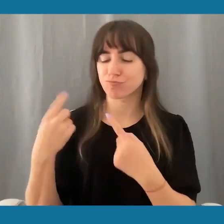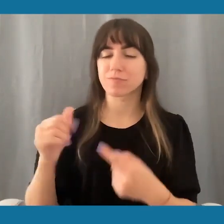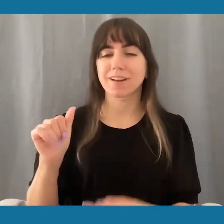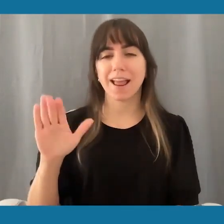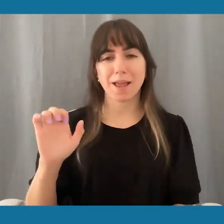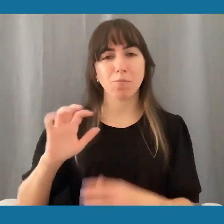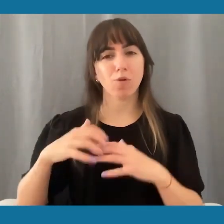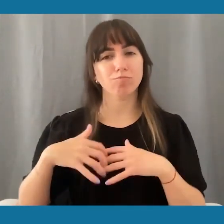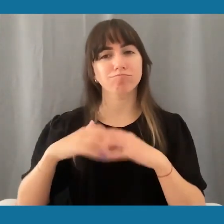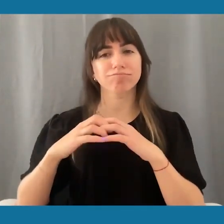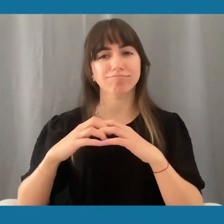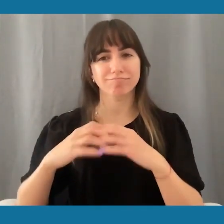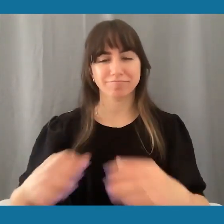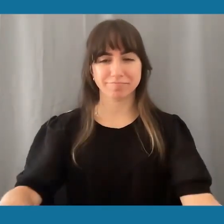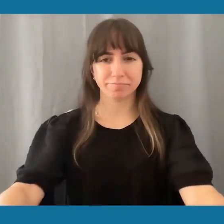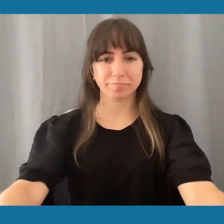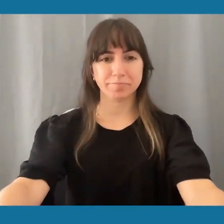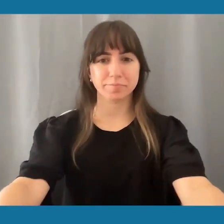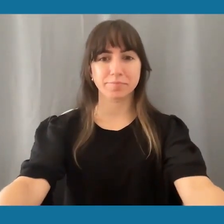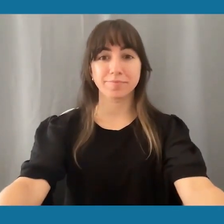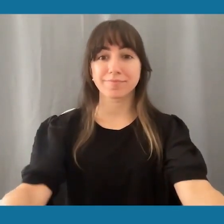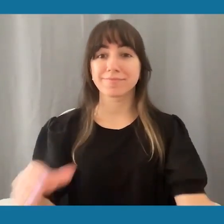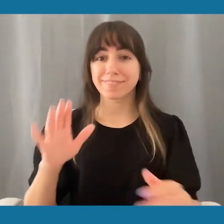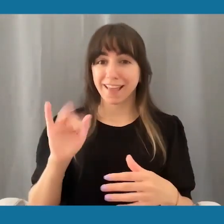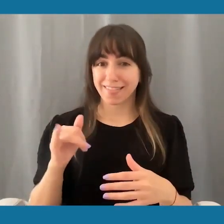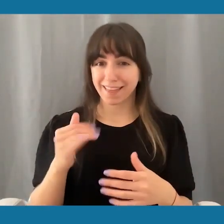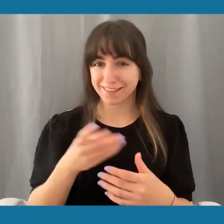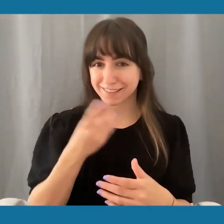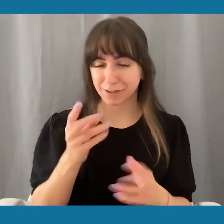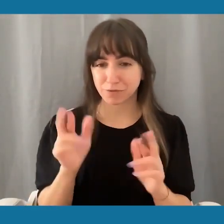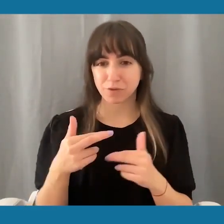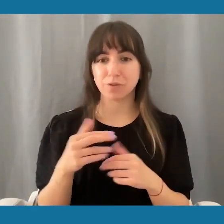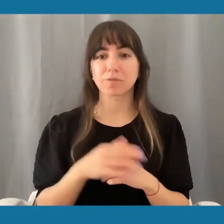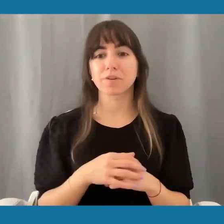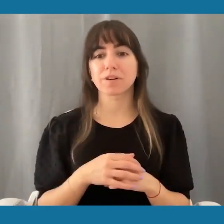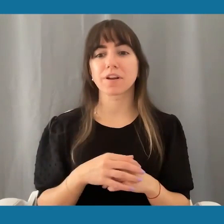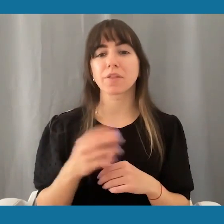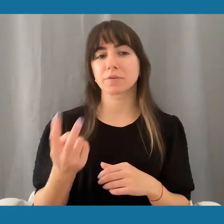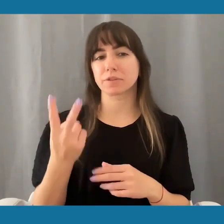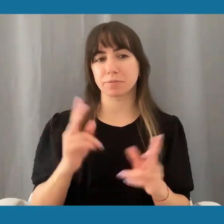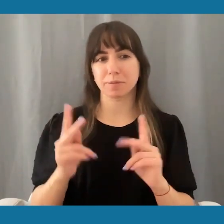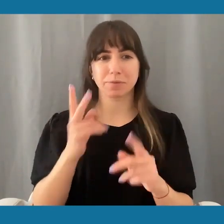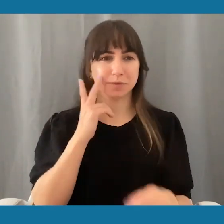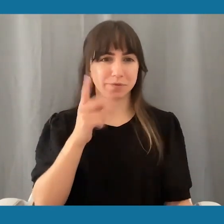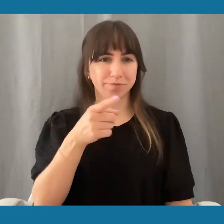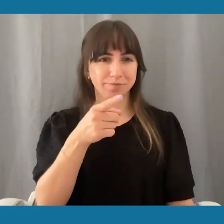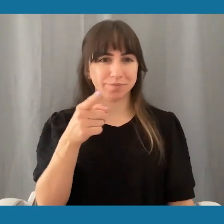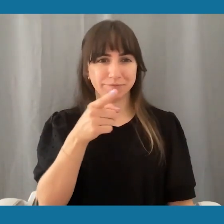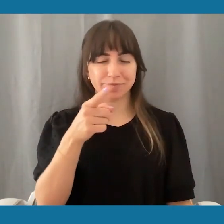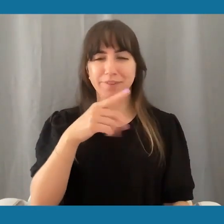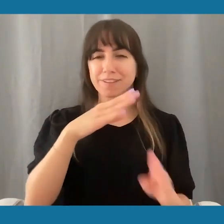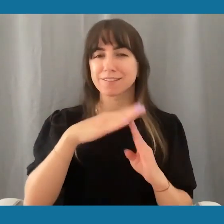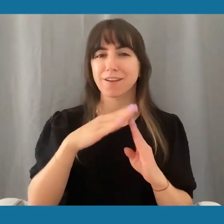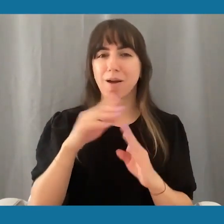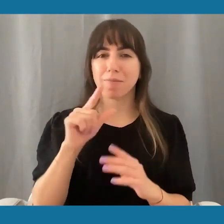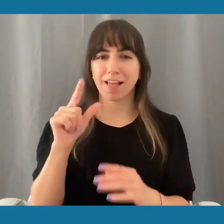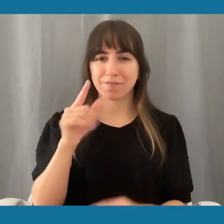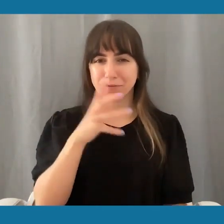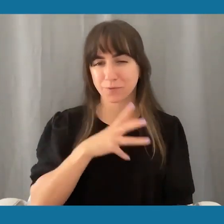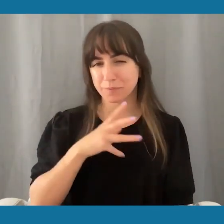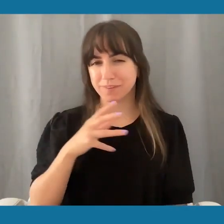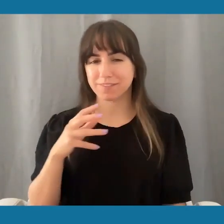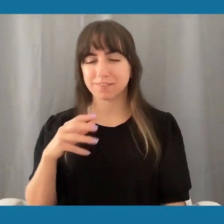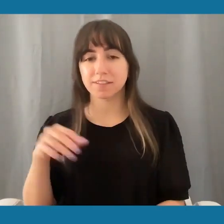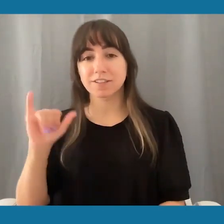room table was Jen Secor and her son, Sean. This picture in the far, top left, Jen currently serves as a board member, but